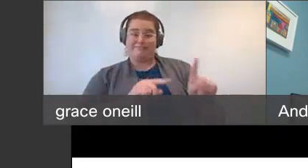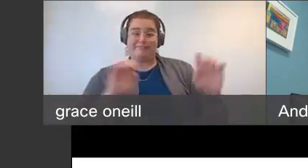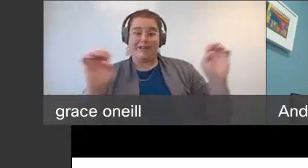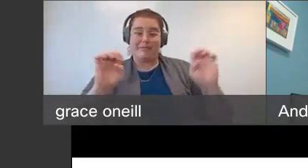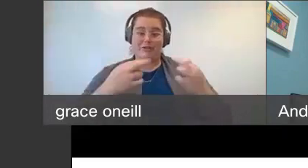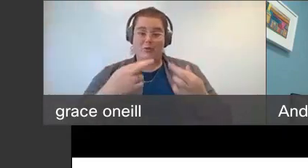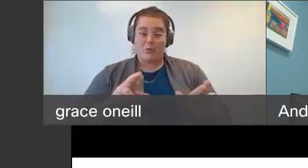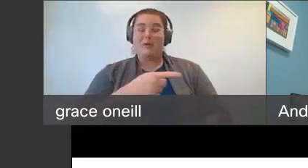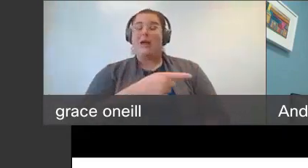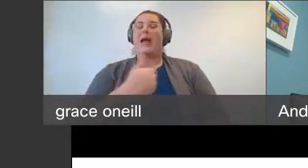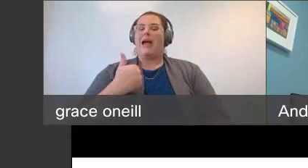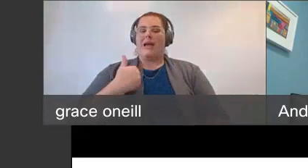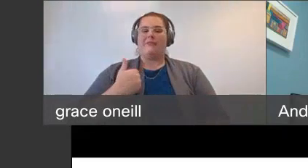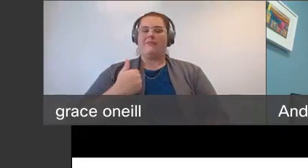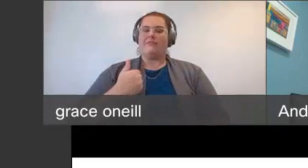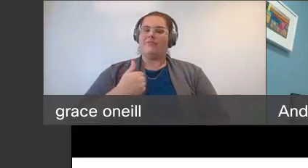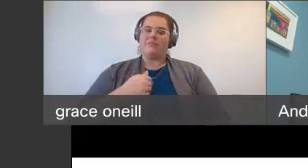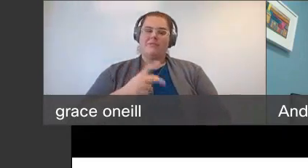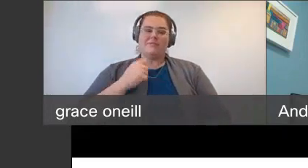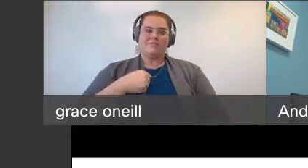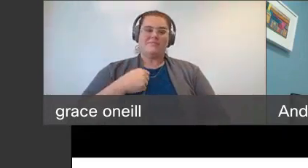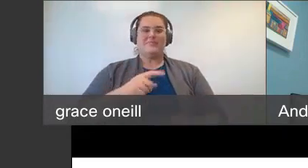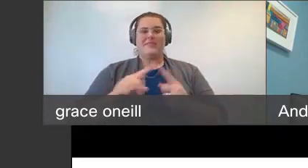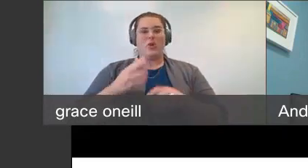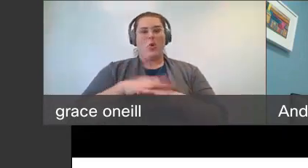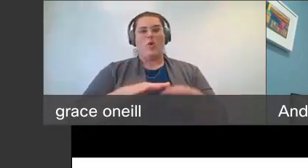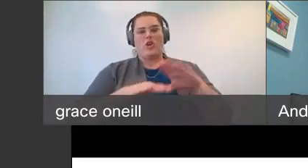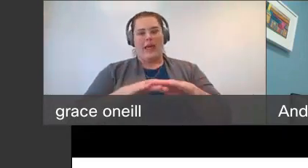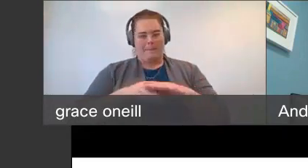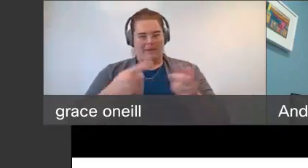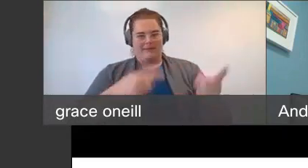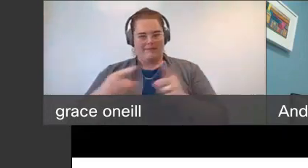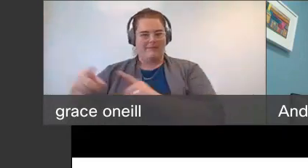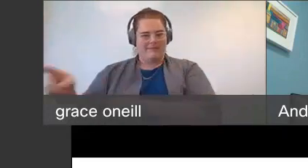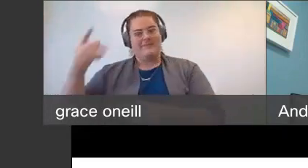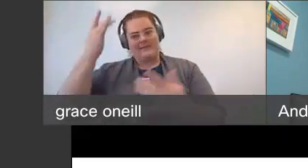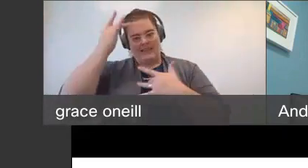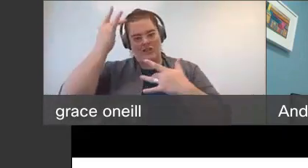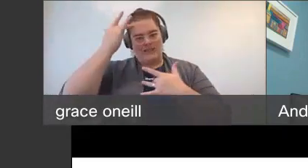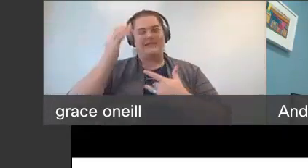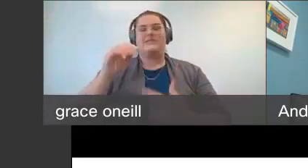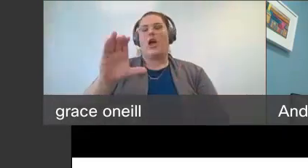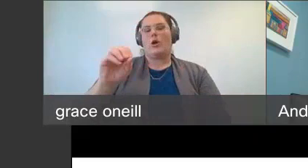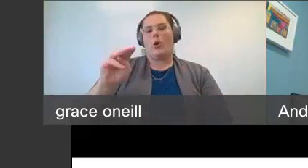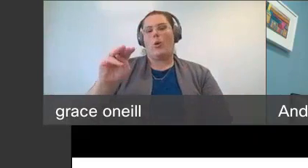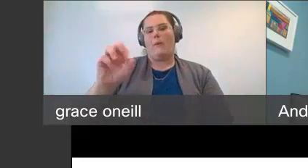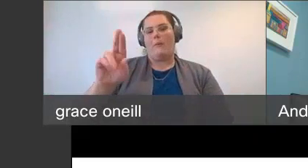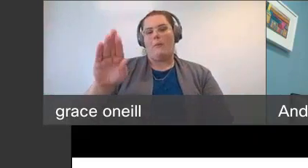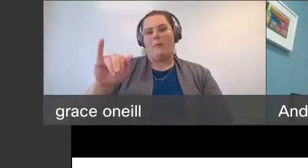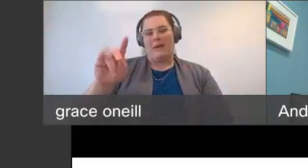more susceptible and to having to go there. Simple issues such as fever or rash